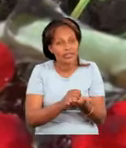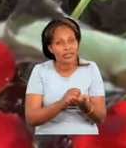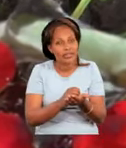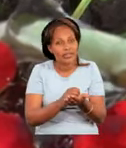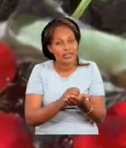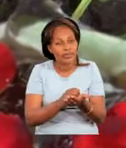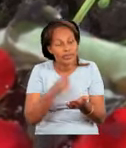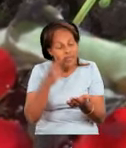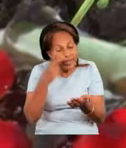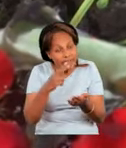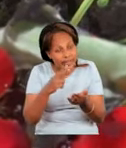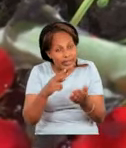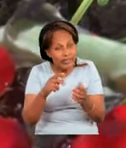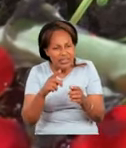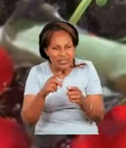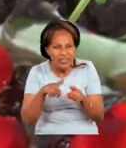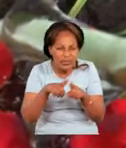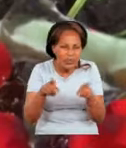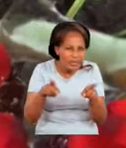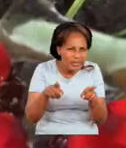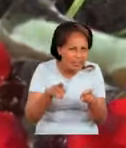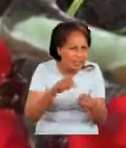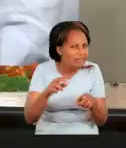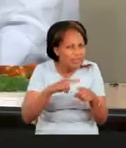Do you see any difference from the carrot plant here?